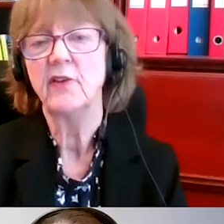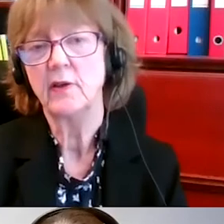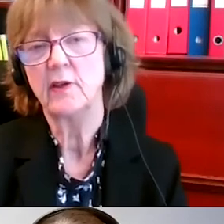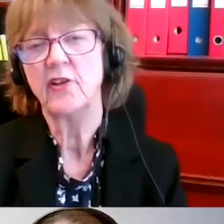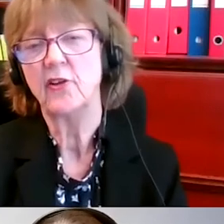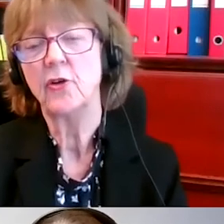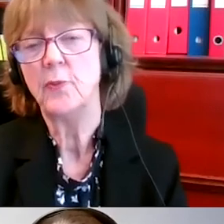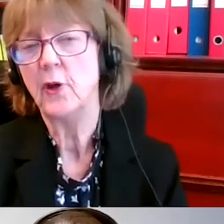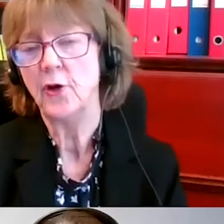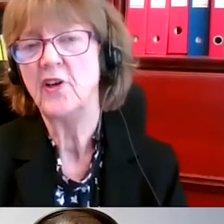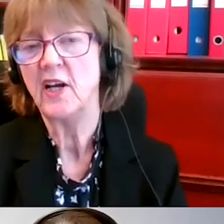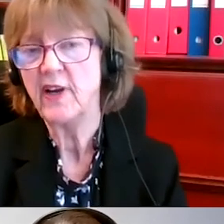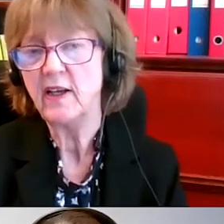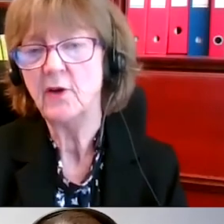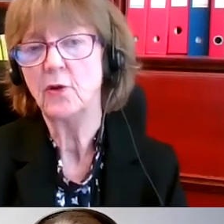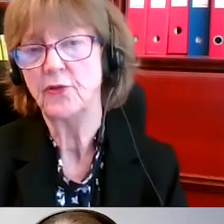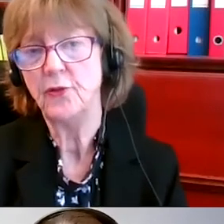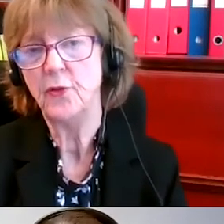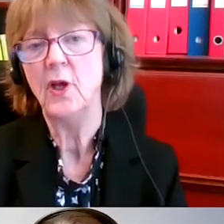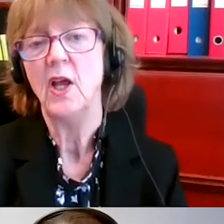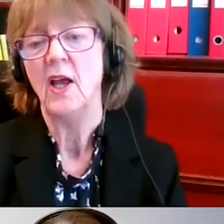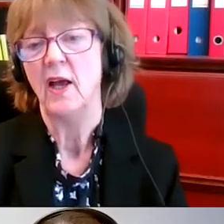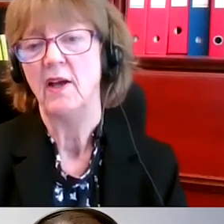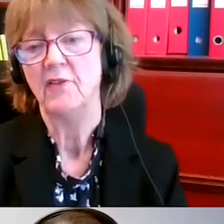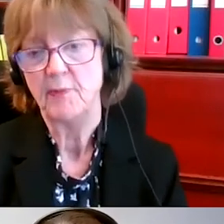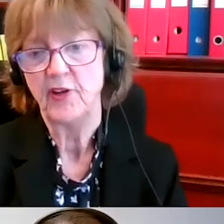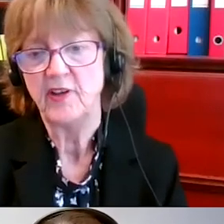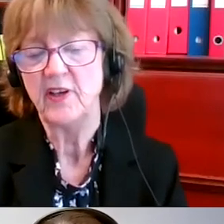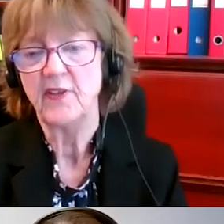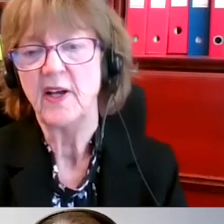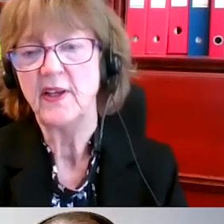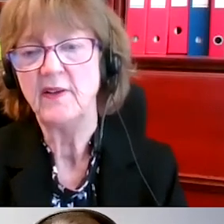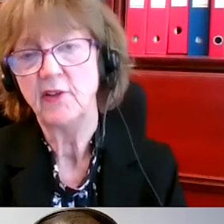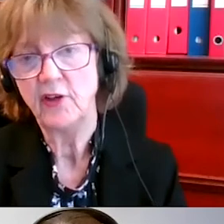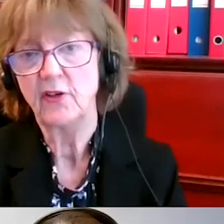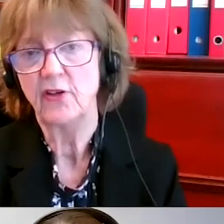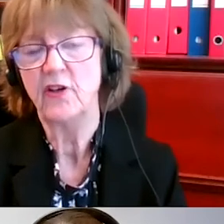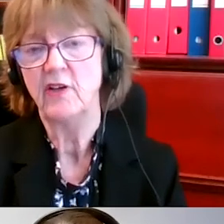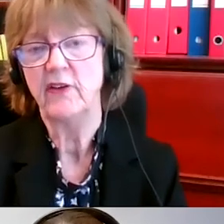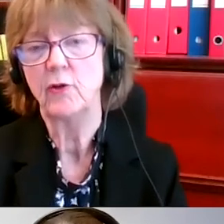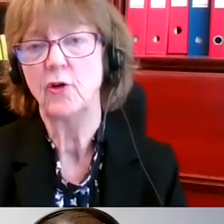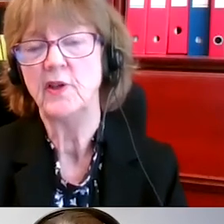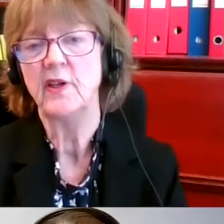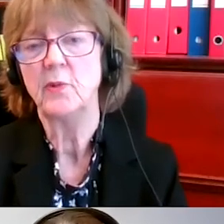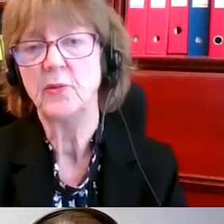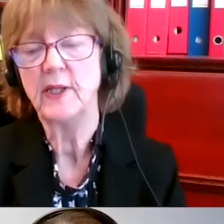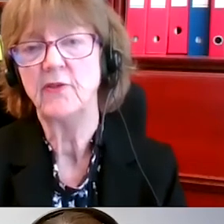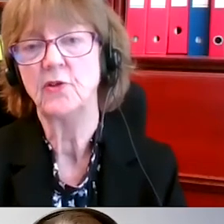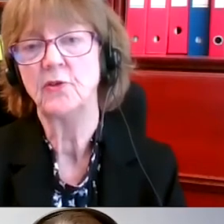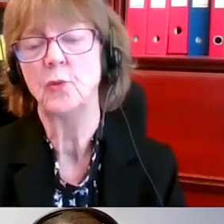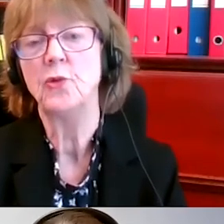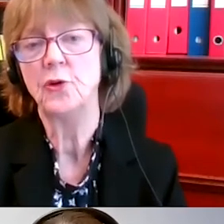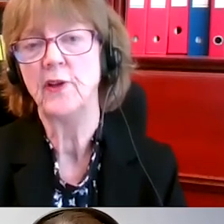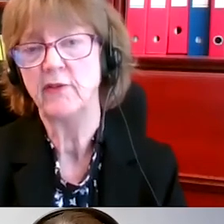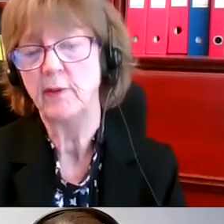it said that the children could be heard directly or through a representative. And then there is a discussion in general comment number 12